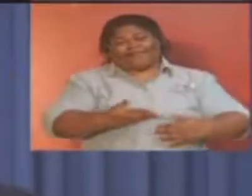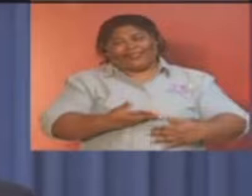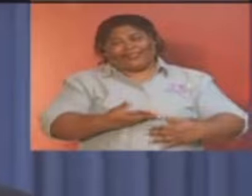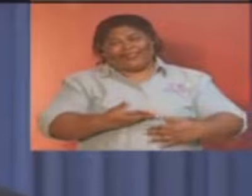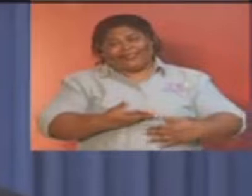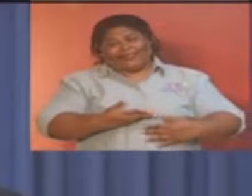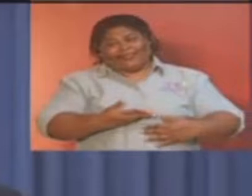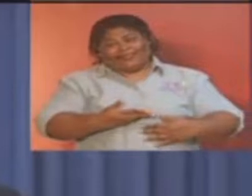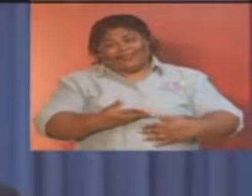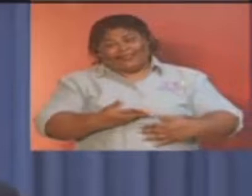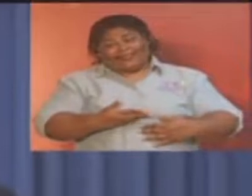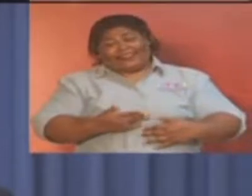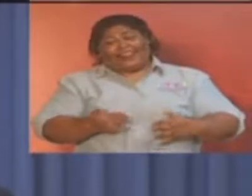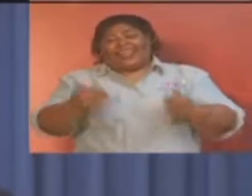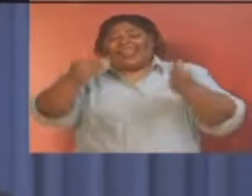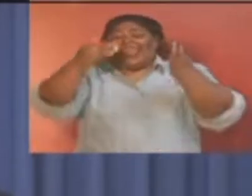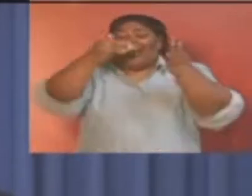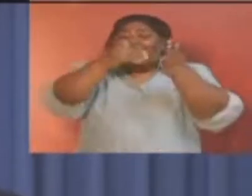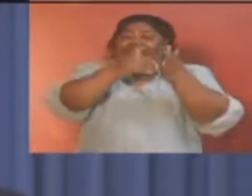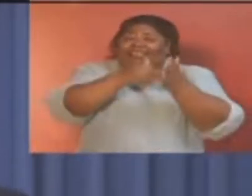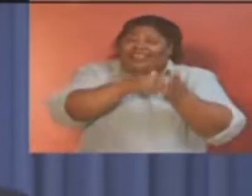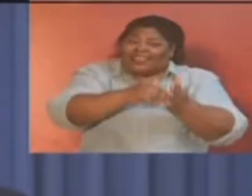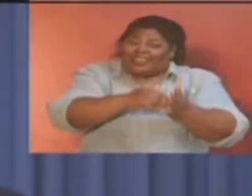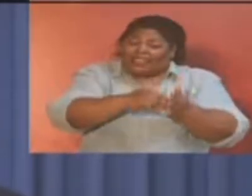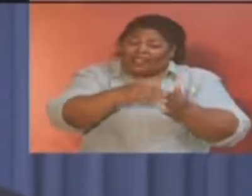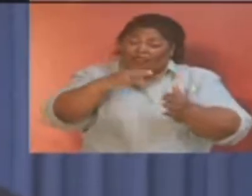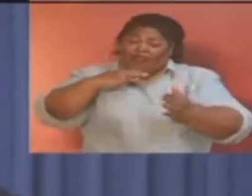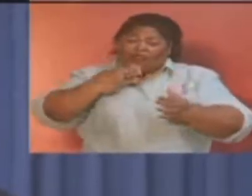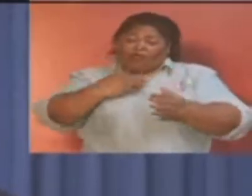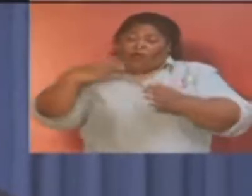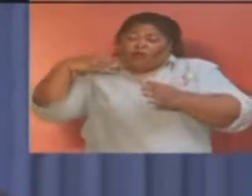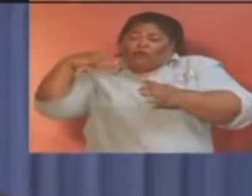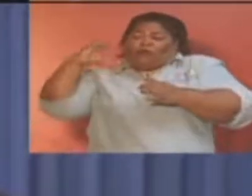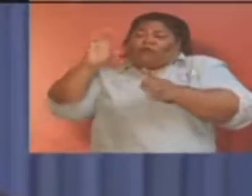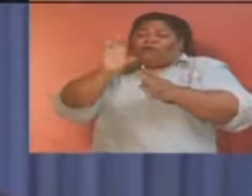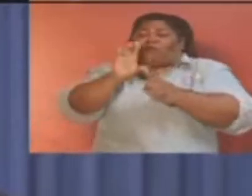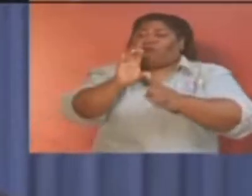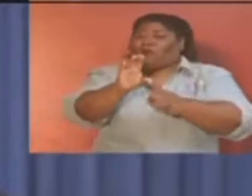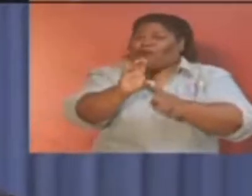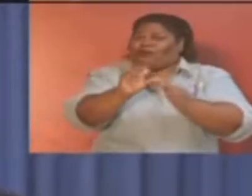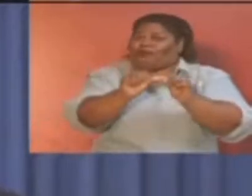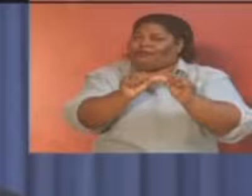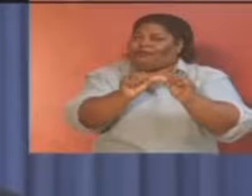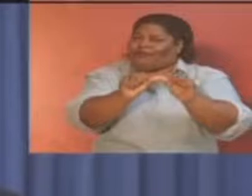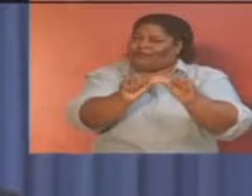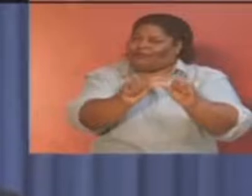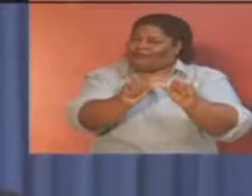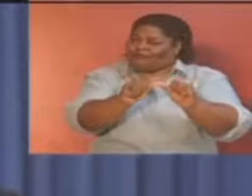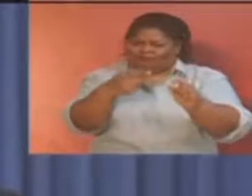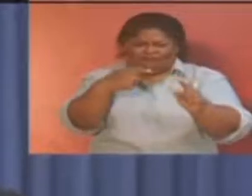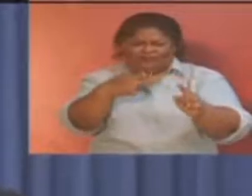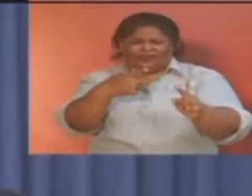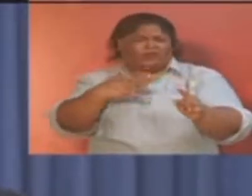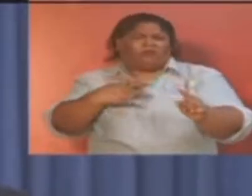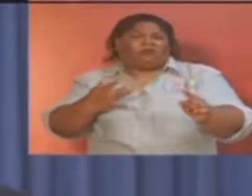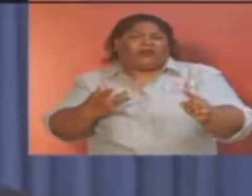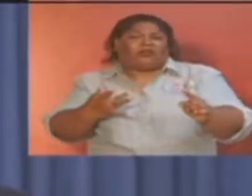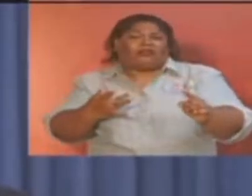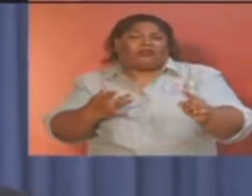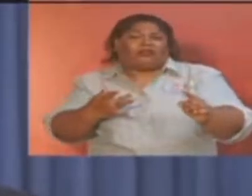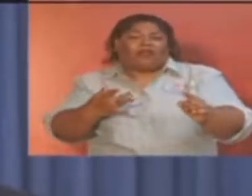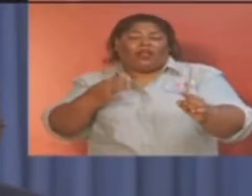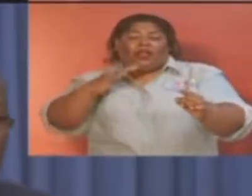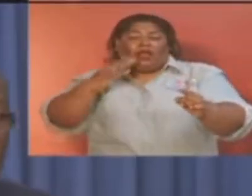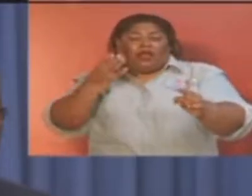we are called again to continue our assignment, and that assignment is monitoring our progress or